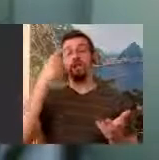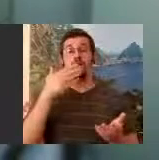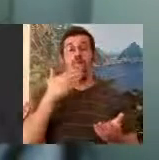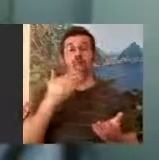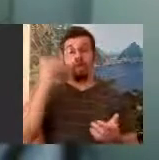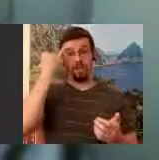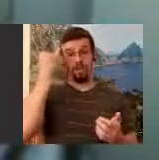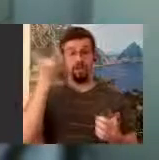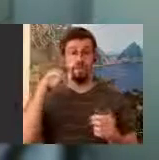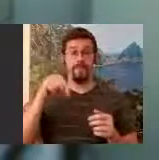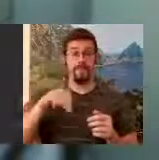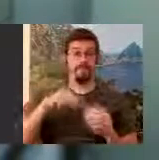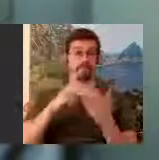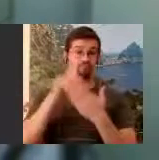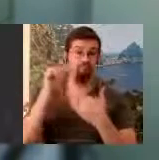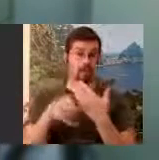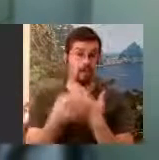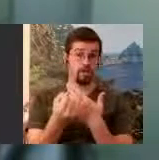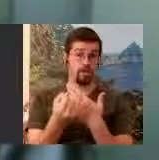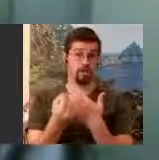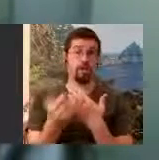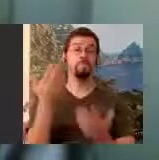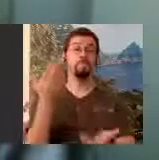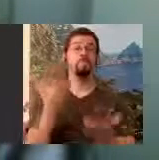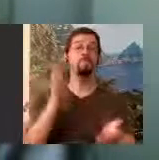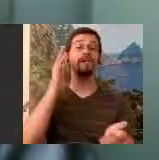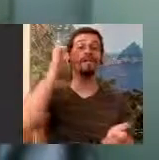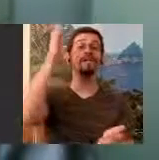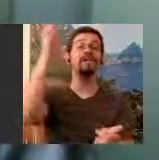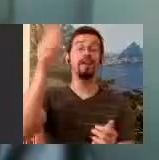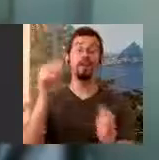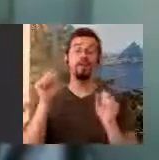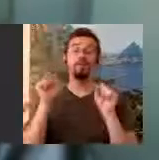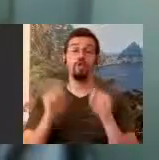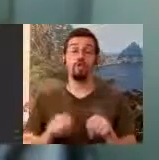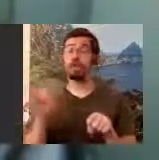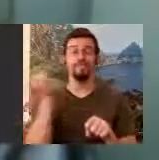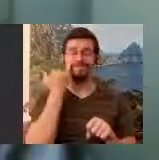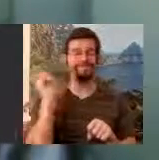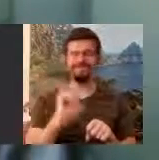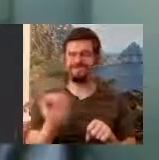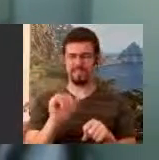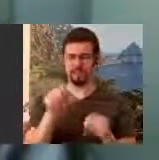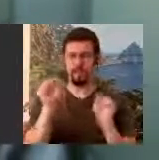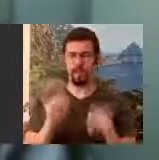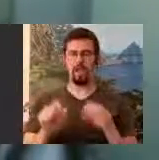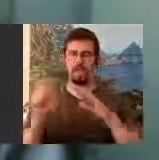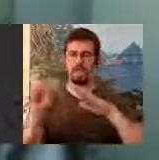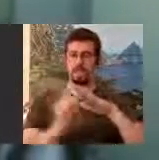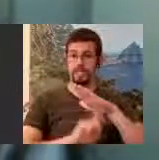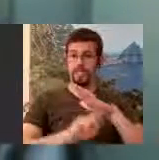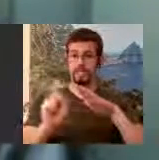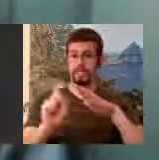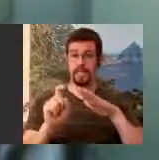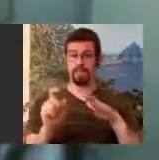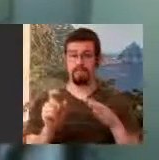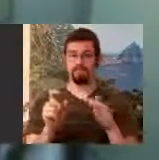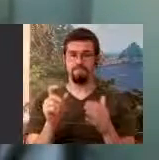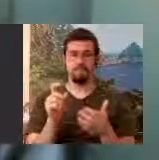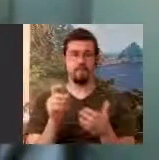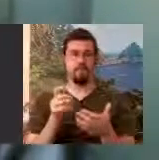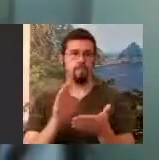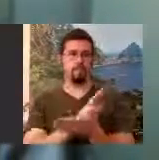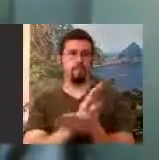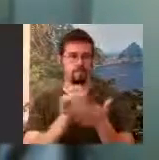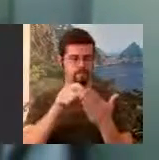scan and get an English text, let's say, scan it in and it becomes a Word document or it becomes a text